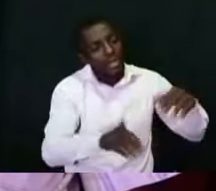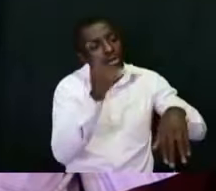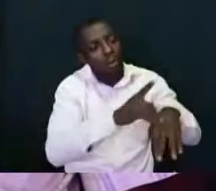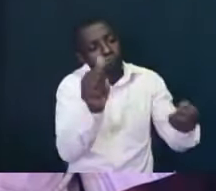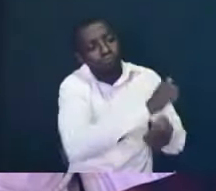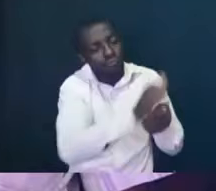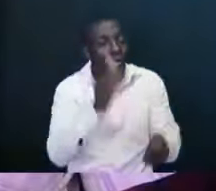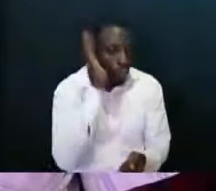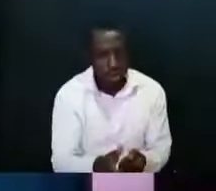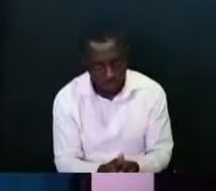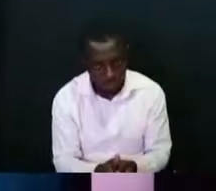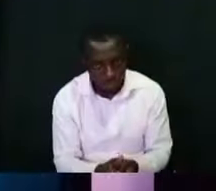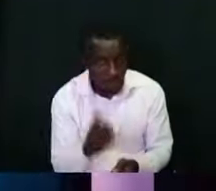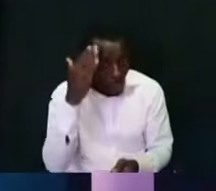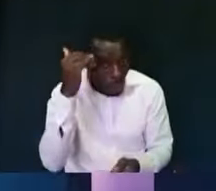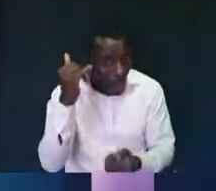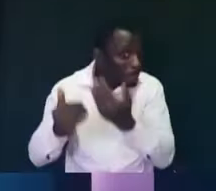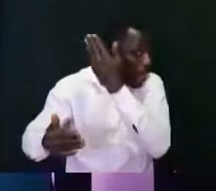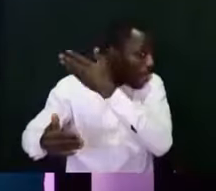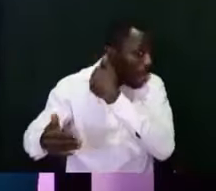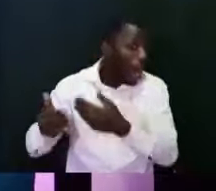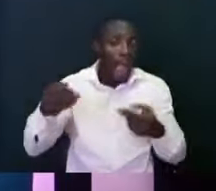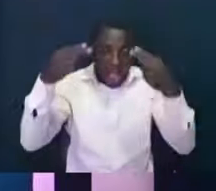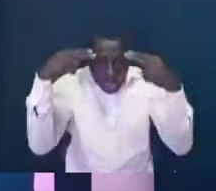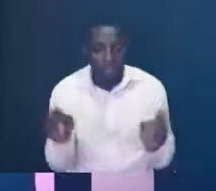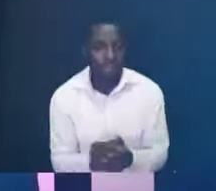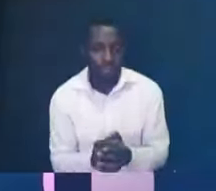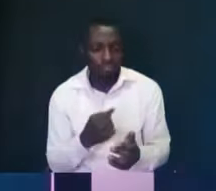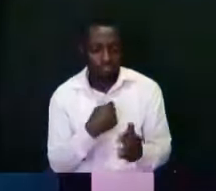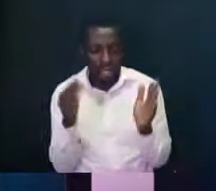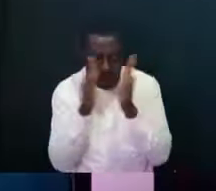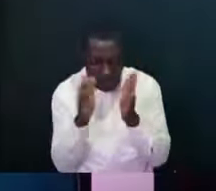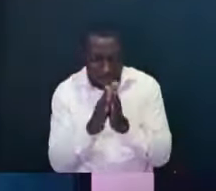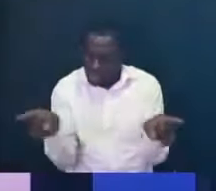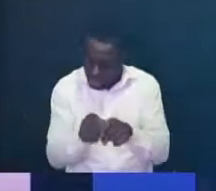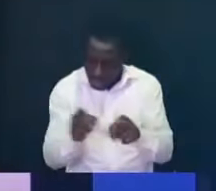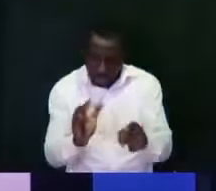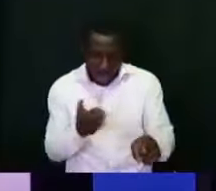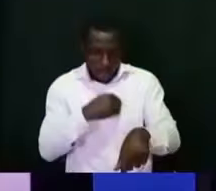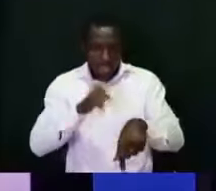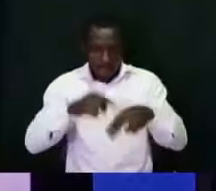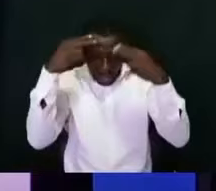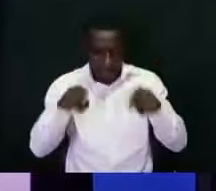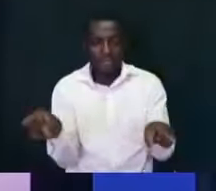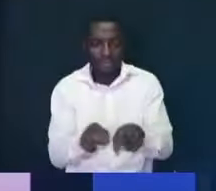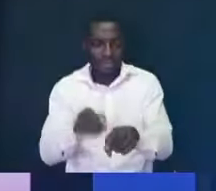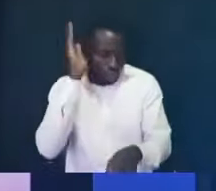It has happened in the past. And I pray that it will happen again in our time. It